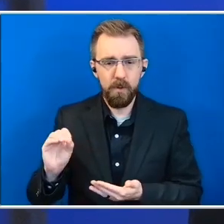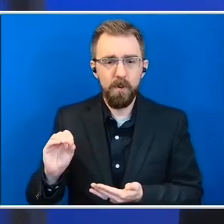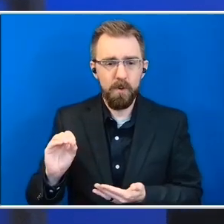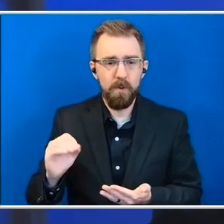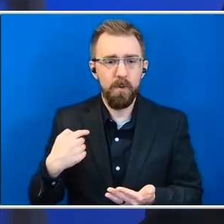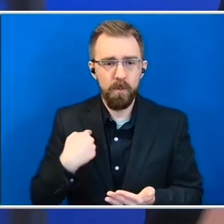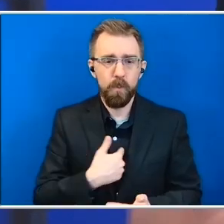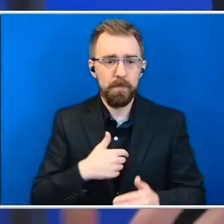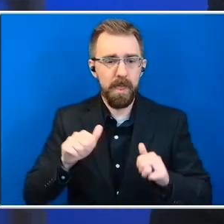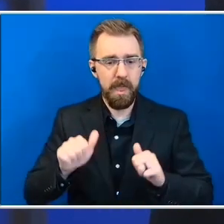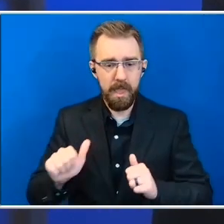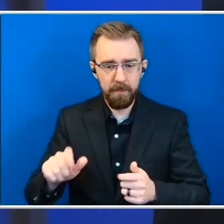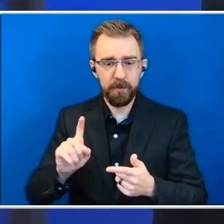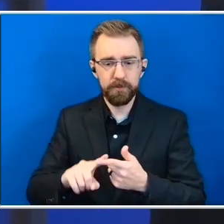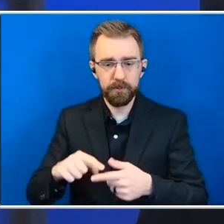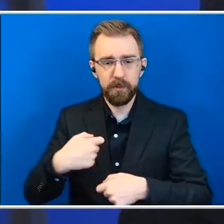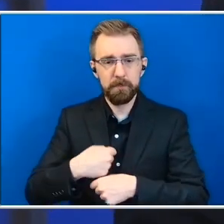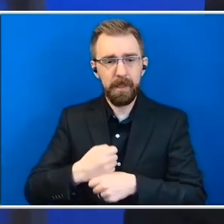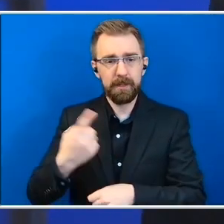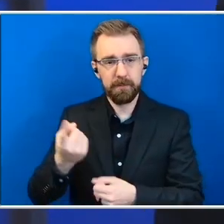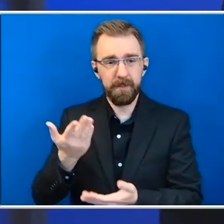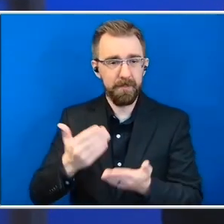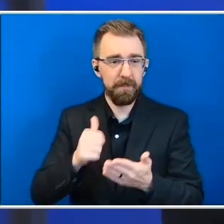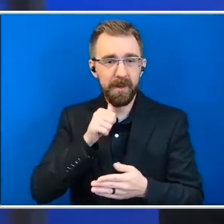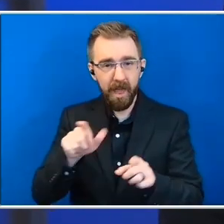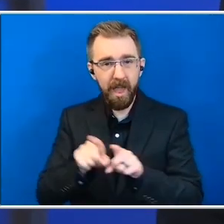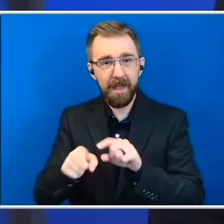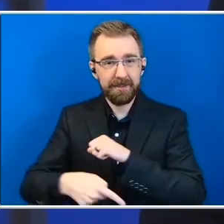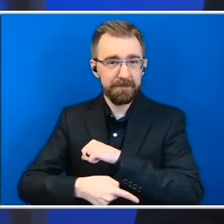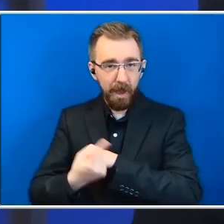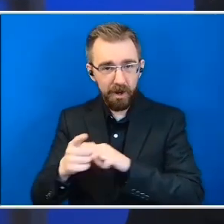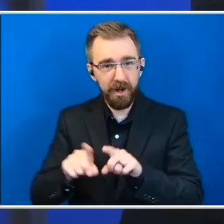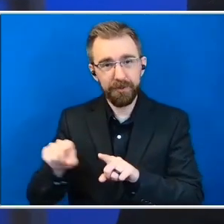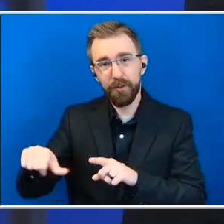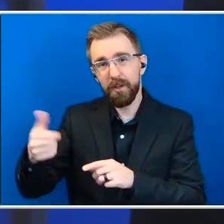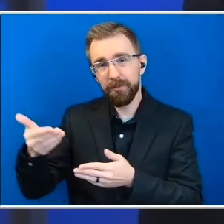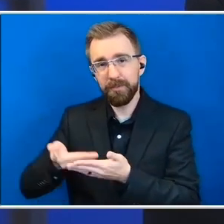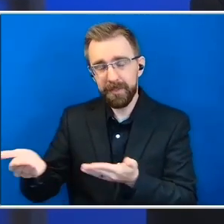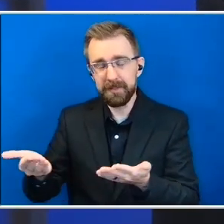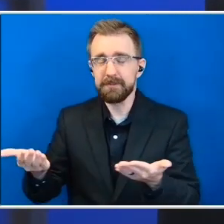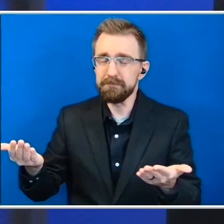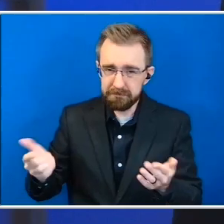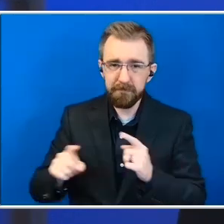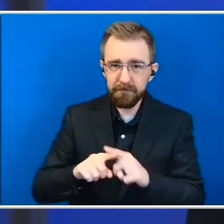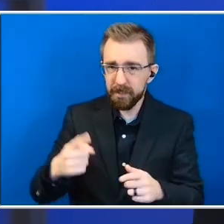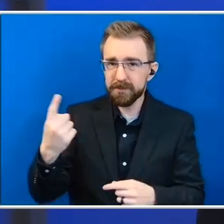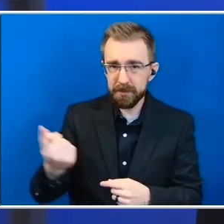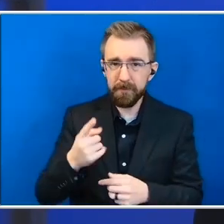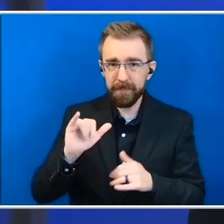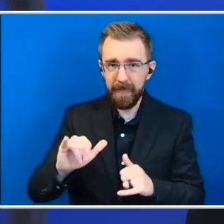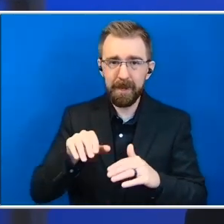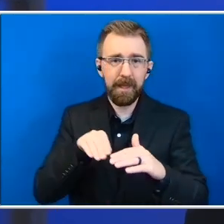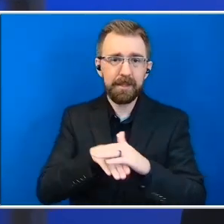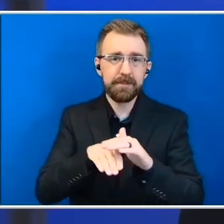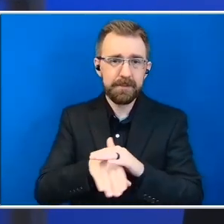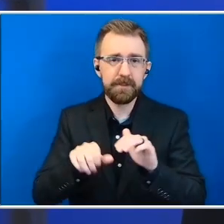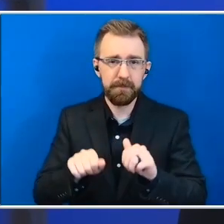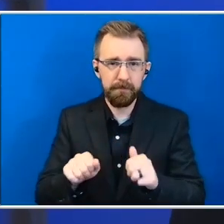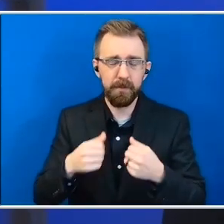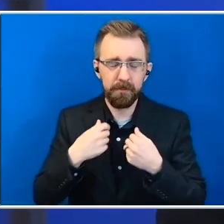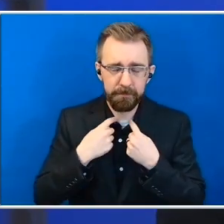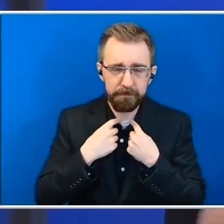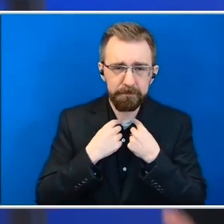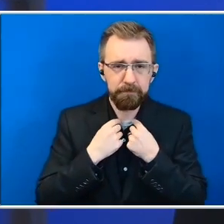make something that might not be as modern as other things, but it's something that's accessible. And what Latinos